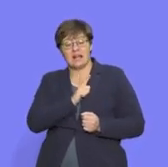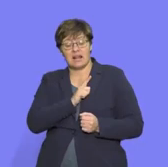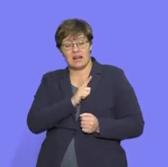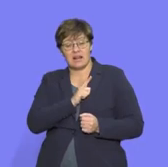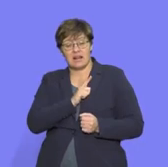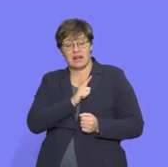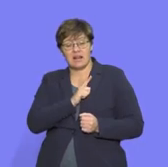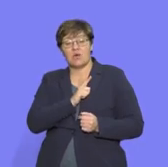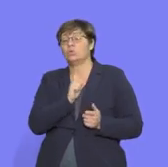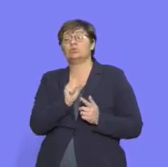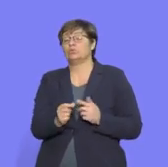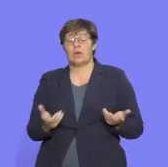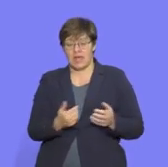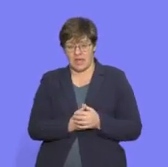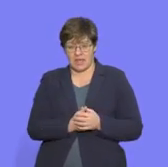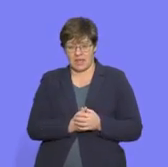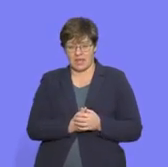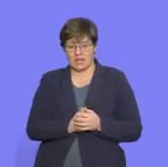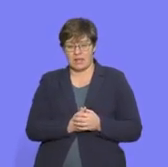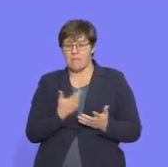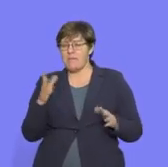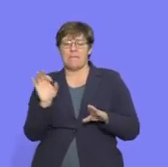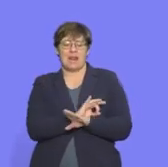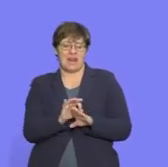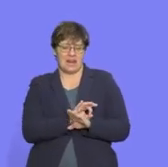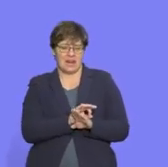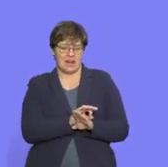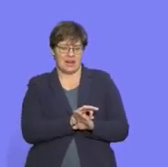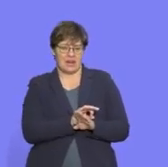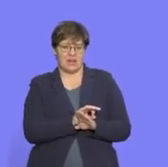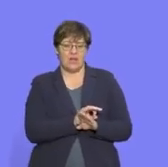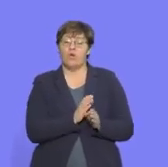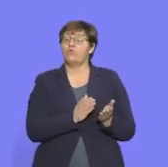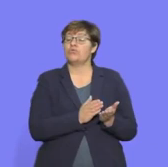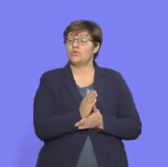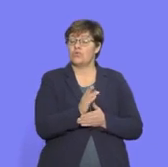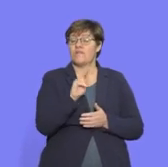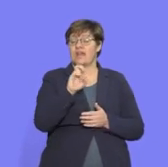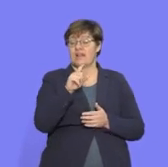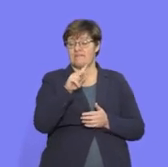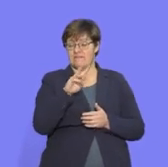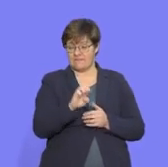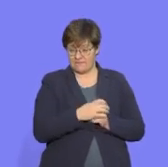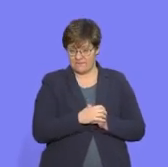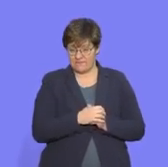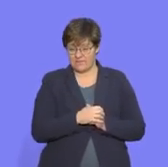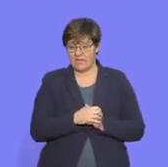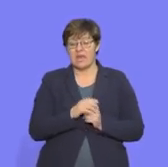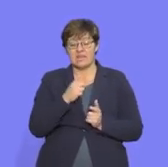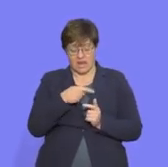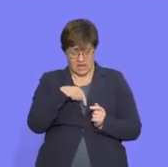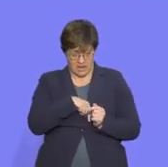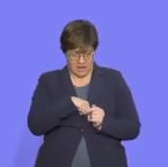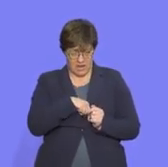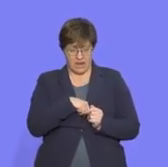each time where it goes. So have maybe you can plan, it goes through the valves. Then where does it go?